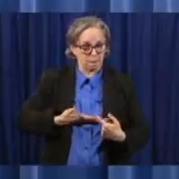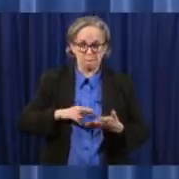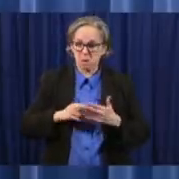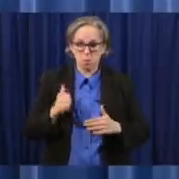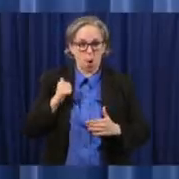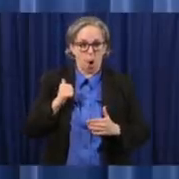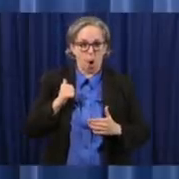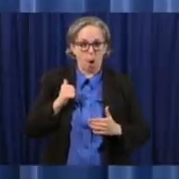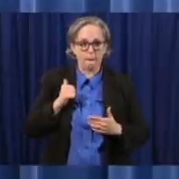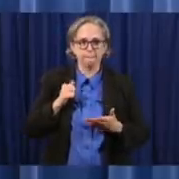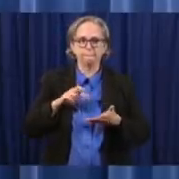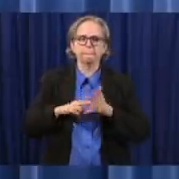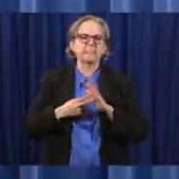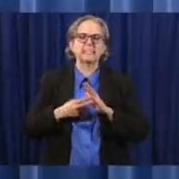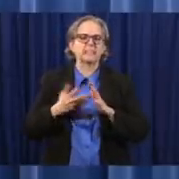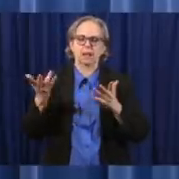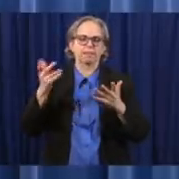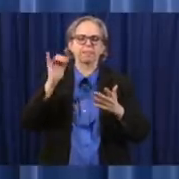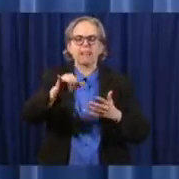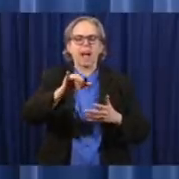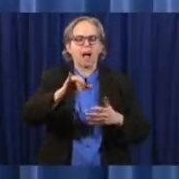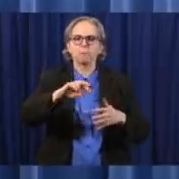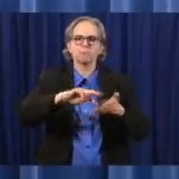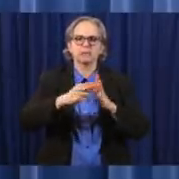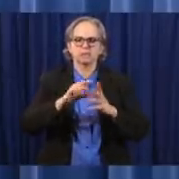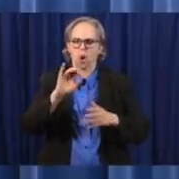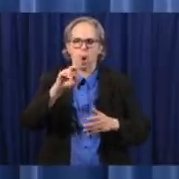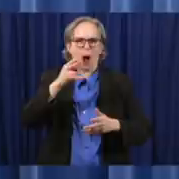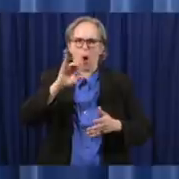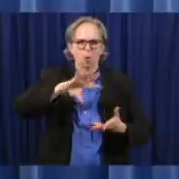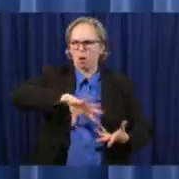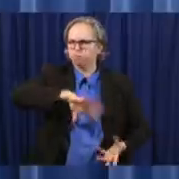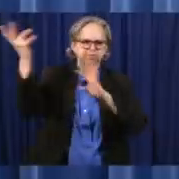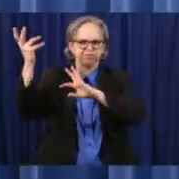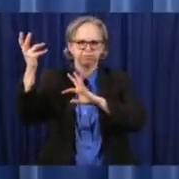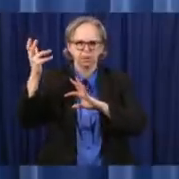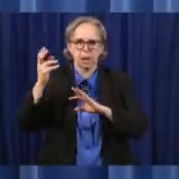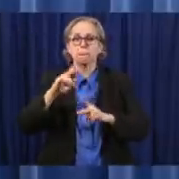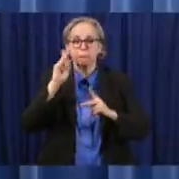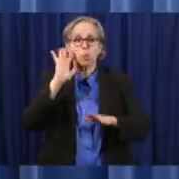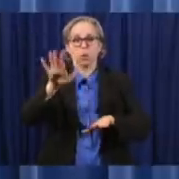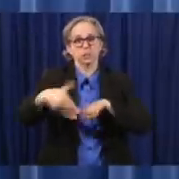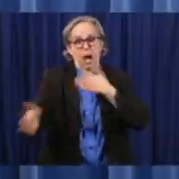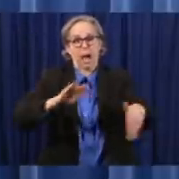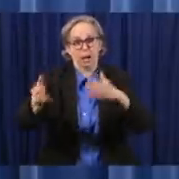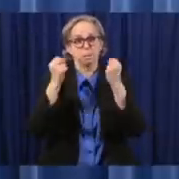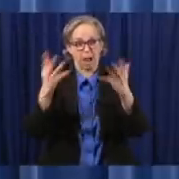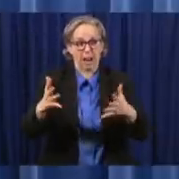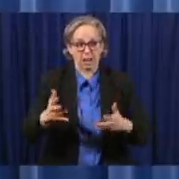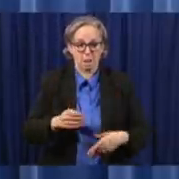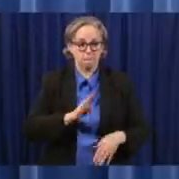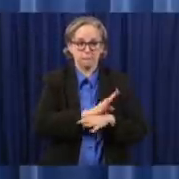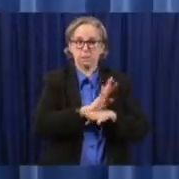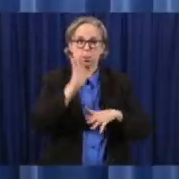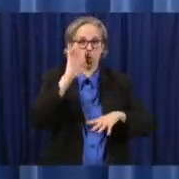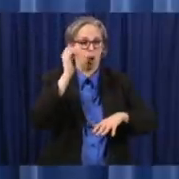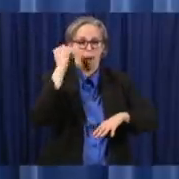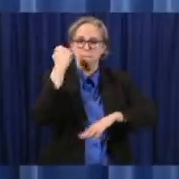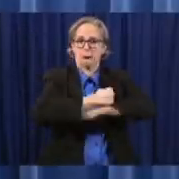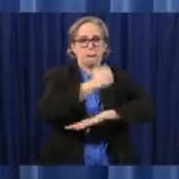disaster. We will lose many, many more lives. Our business will not come back.